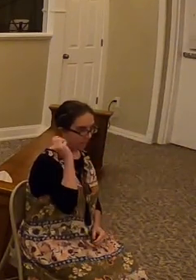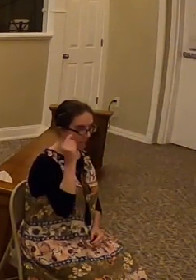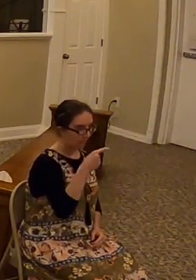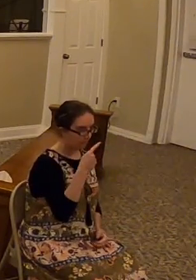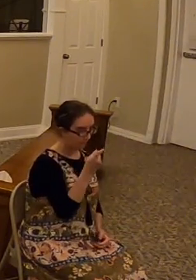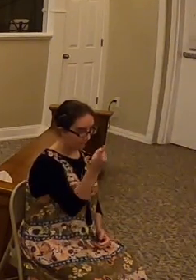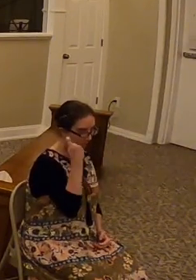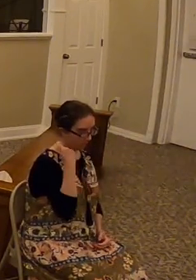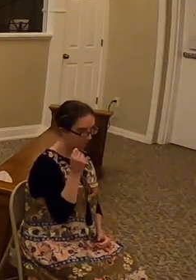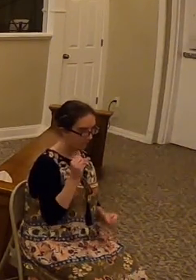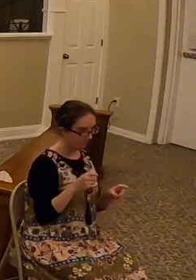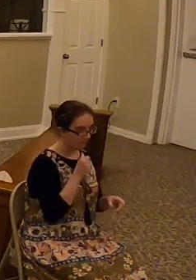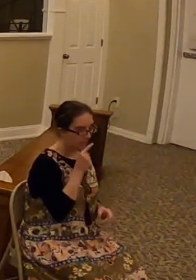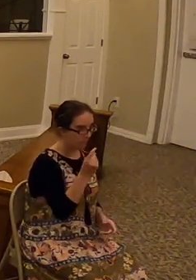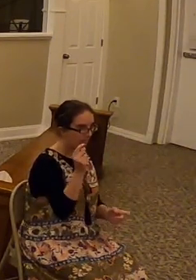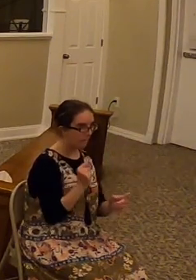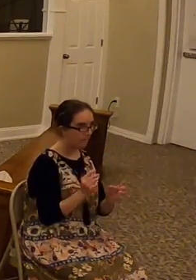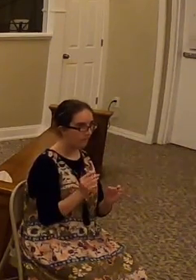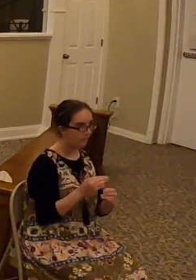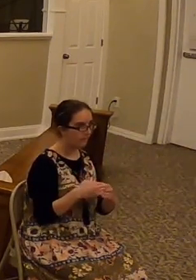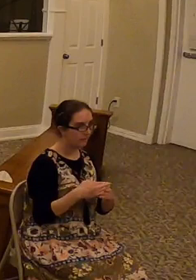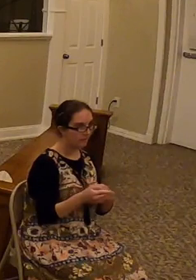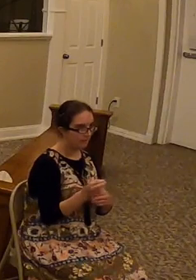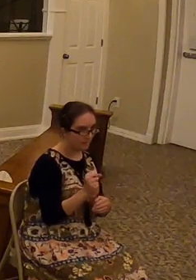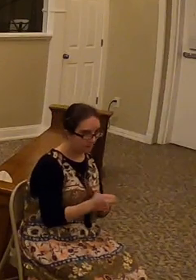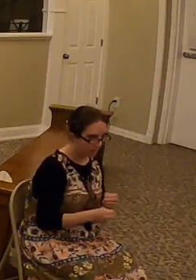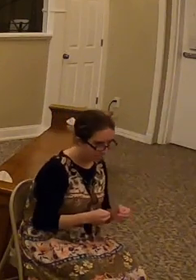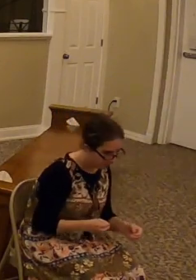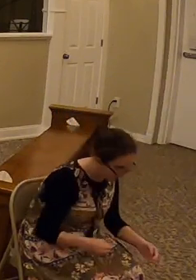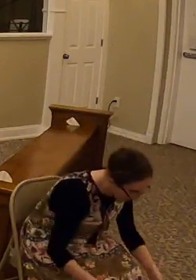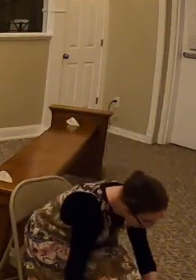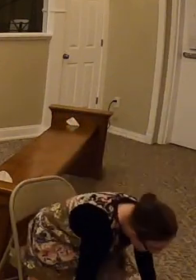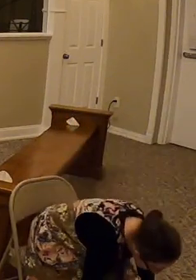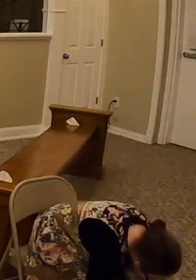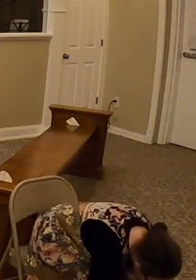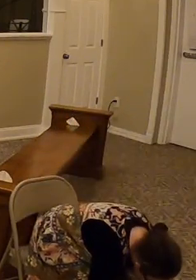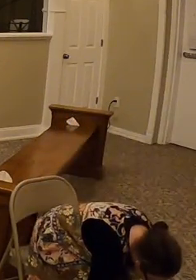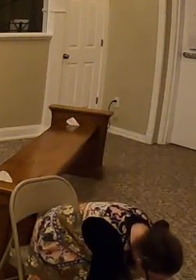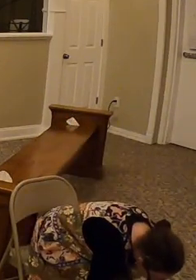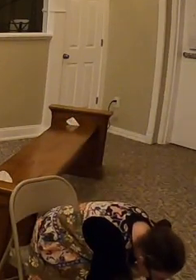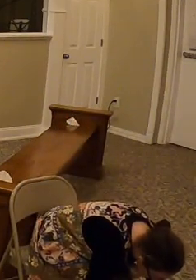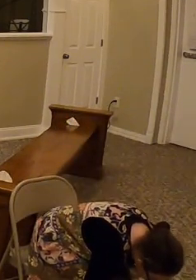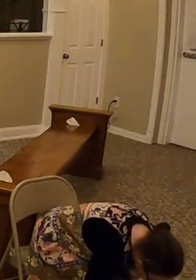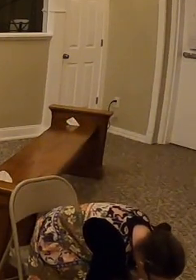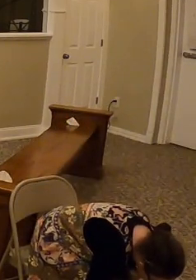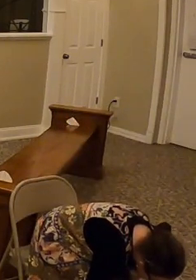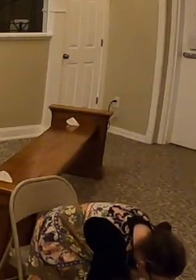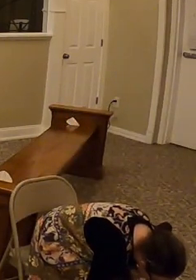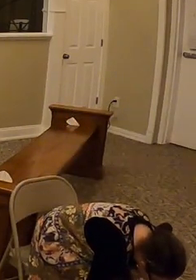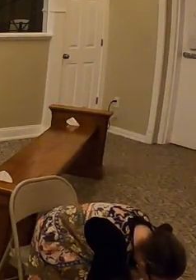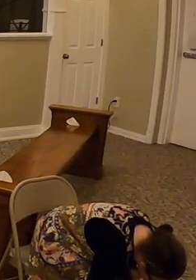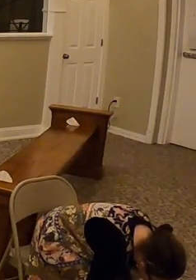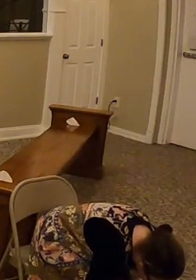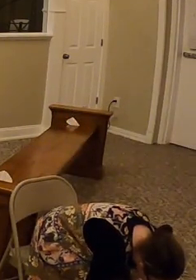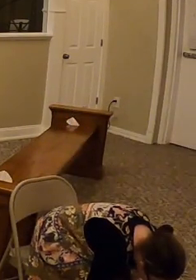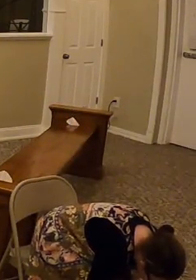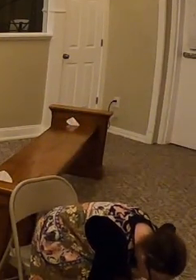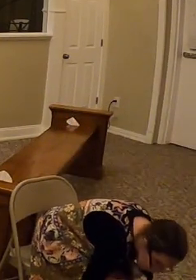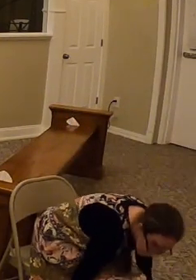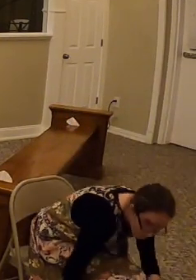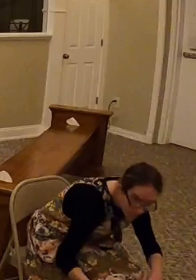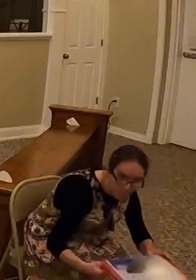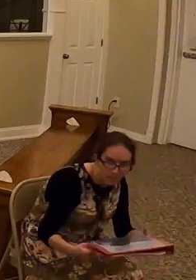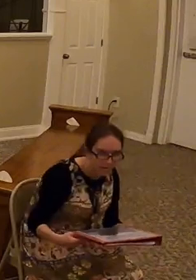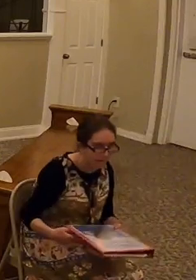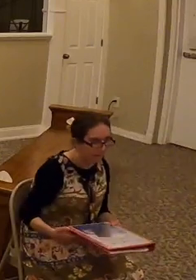come, but he couldn't come till next year. So we're just going to try to get him here in 23 or 22, whatever next year is.